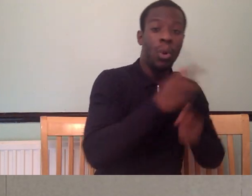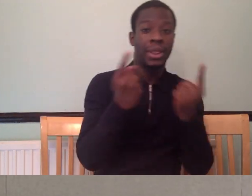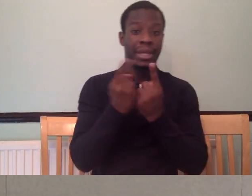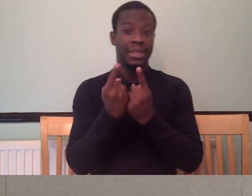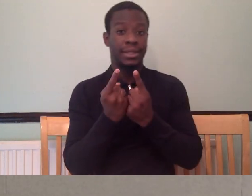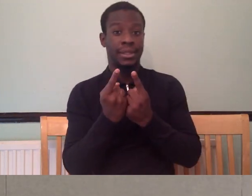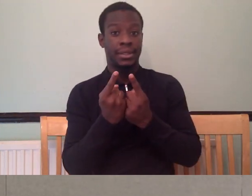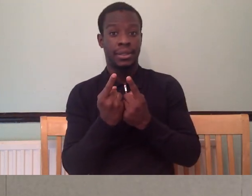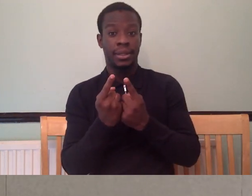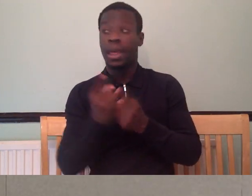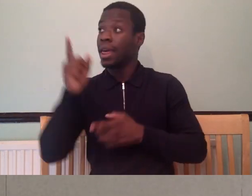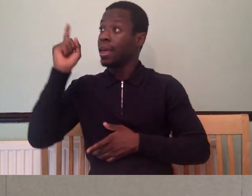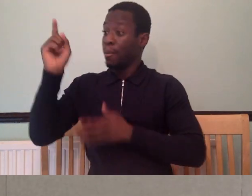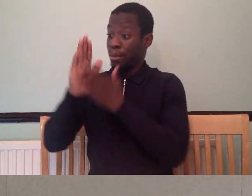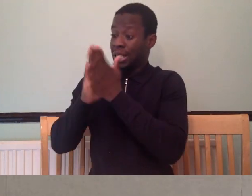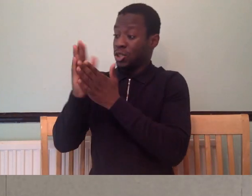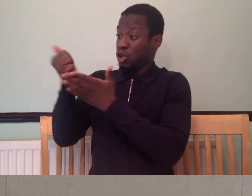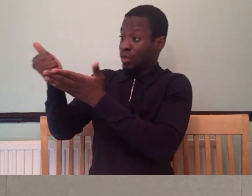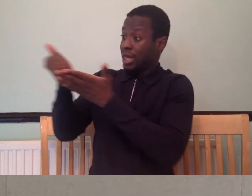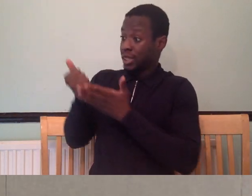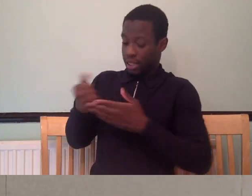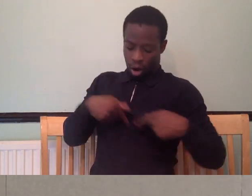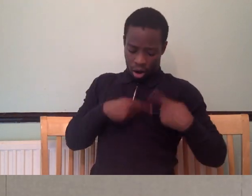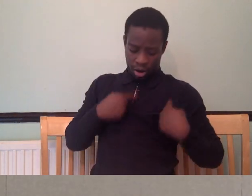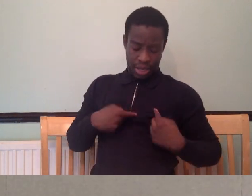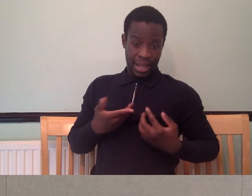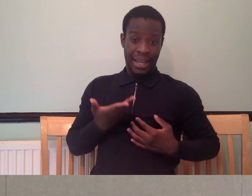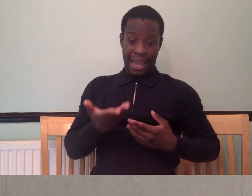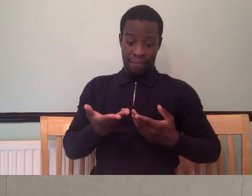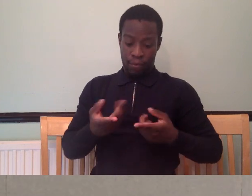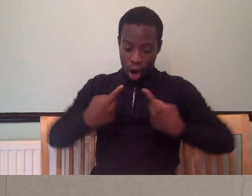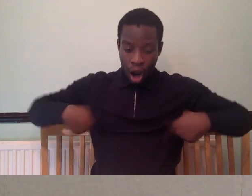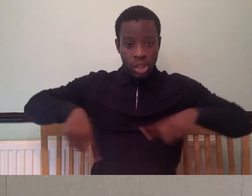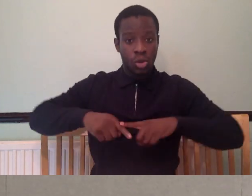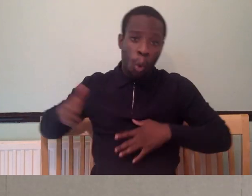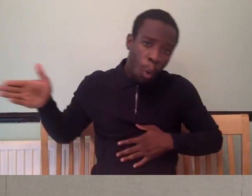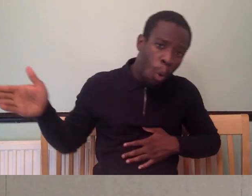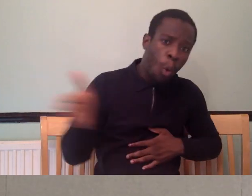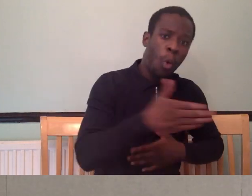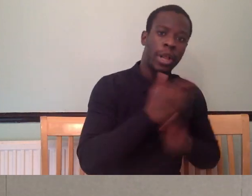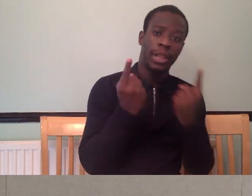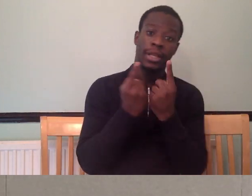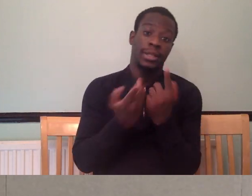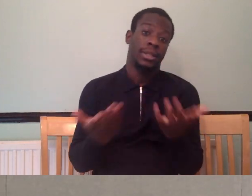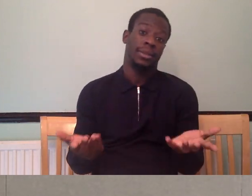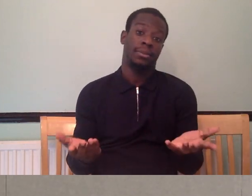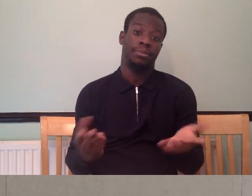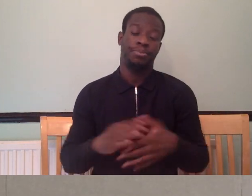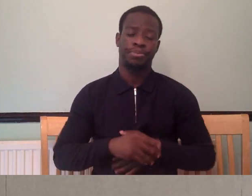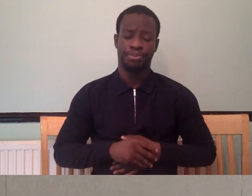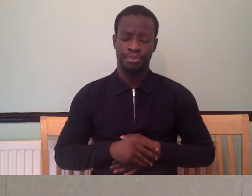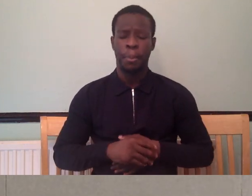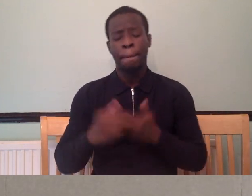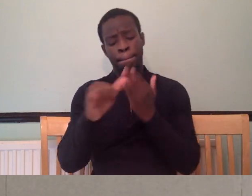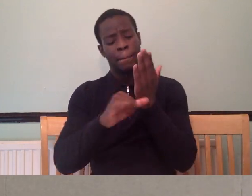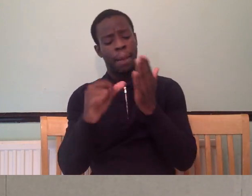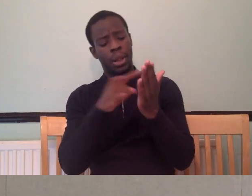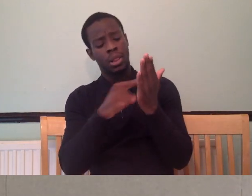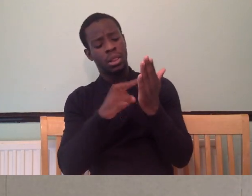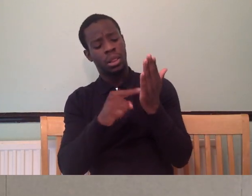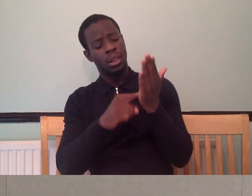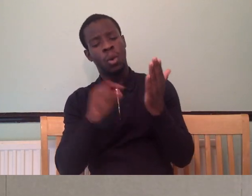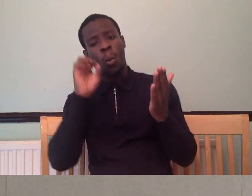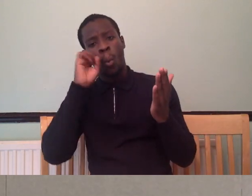heart, to graciously give us all things. Nowhere in the Bible will you